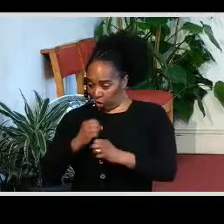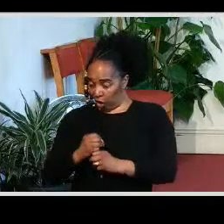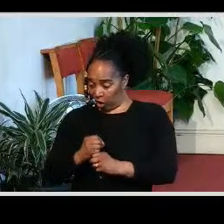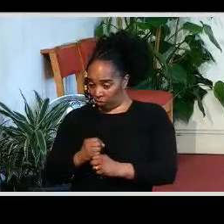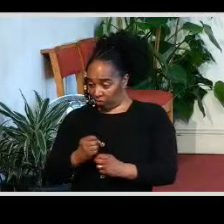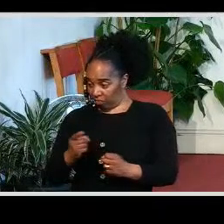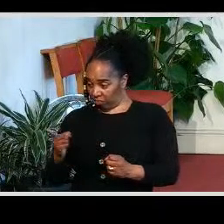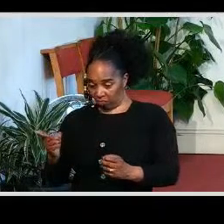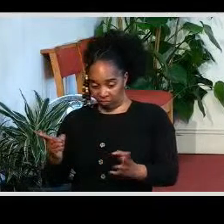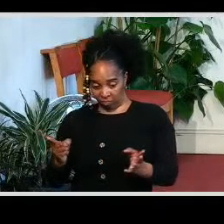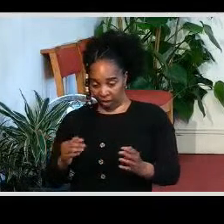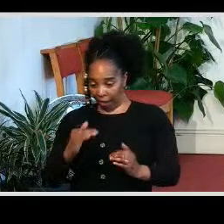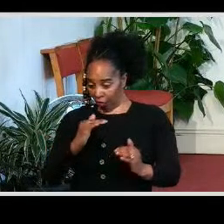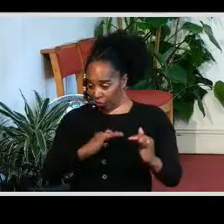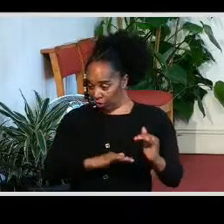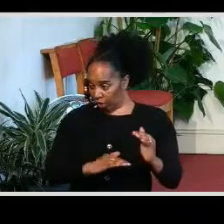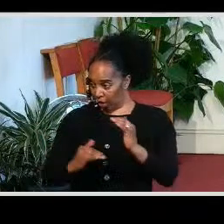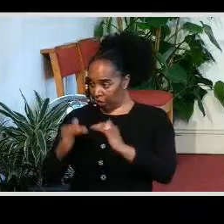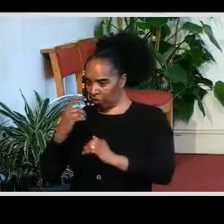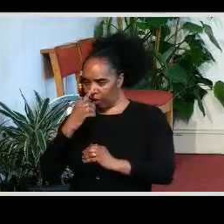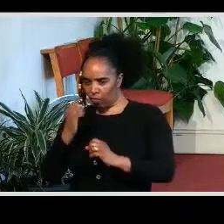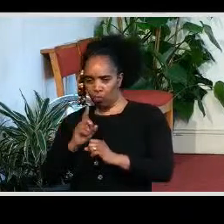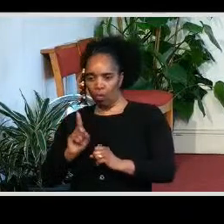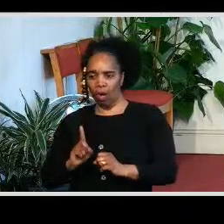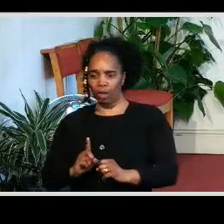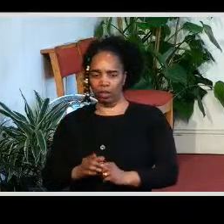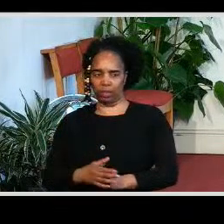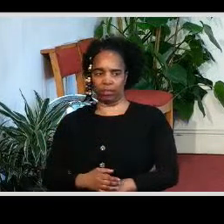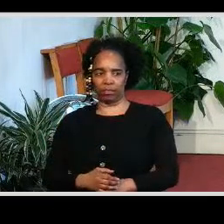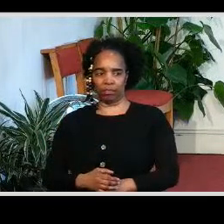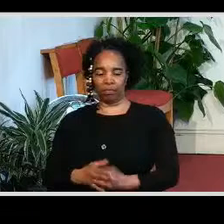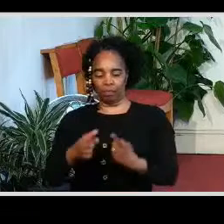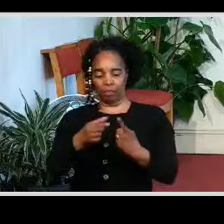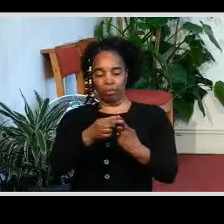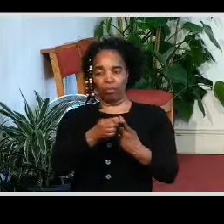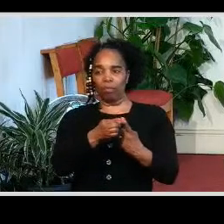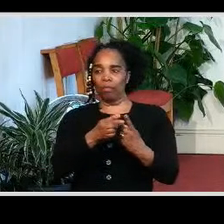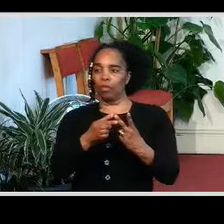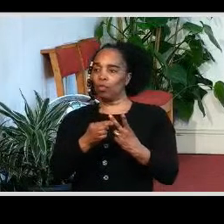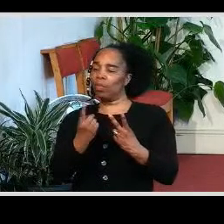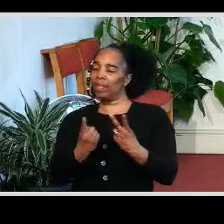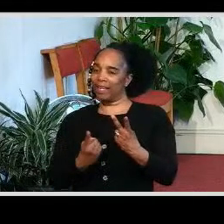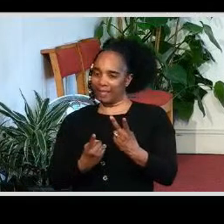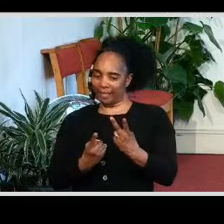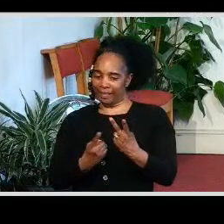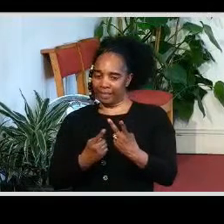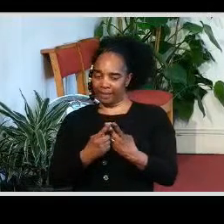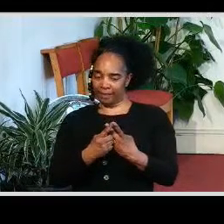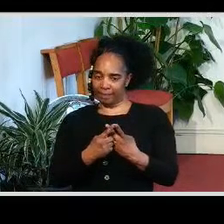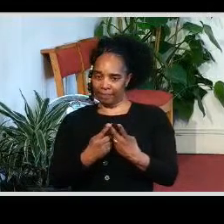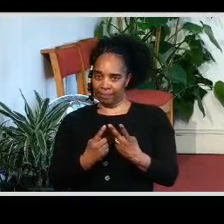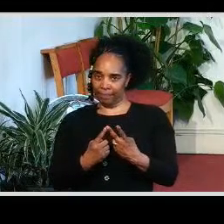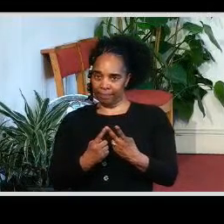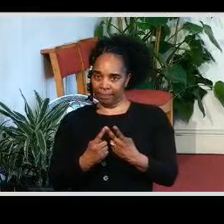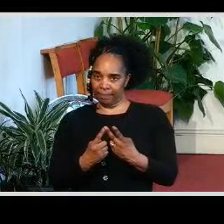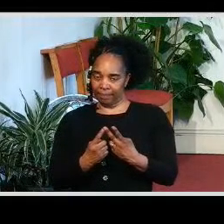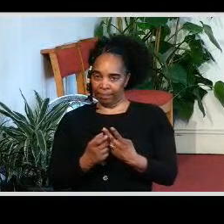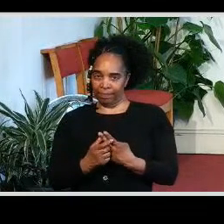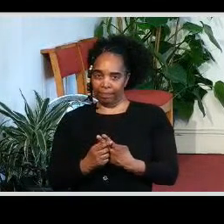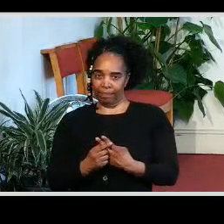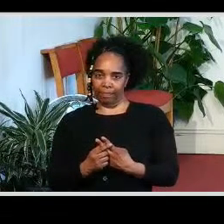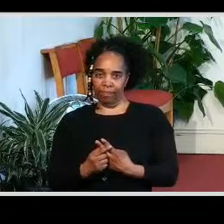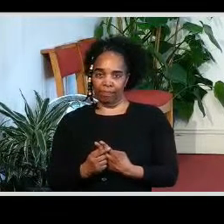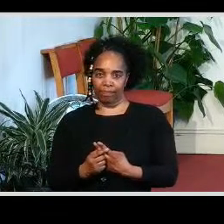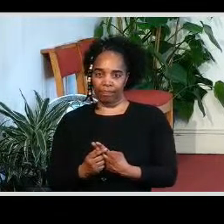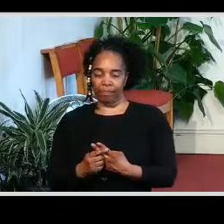church situation? Well, there are two basic principles for dealing with someone or an individual